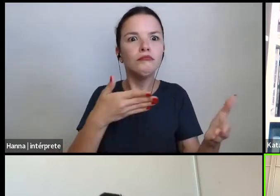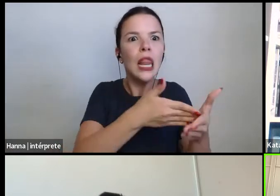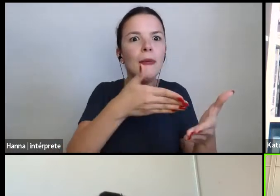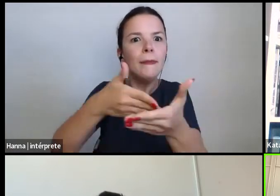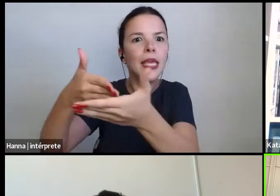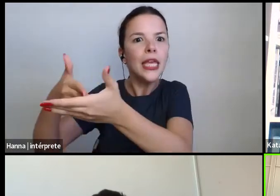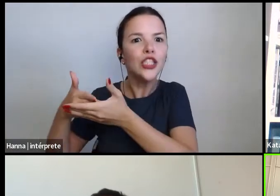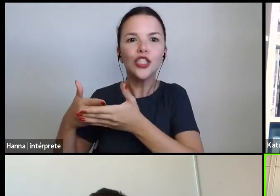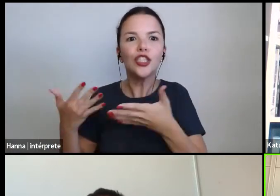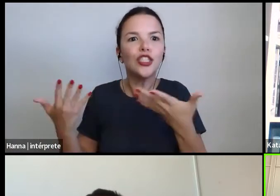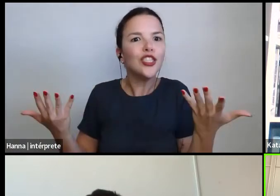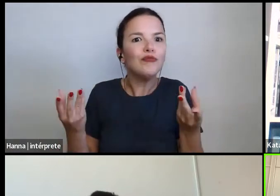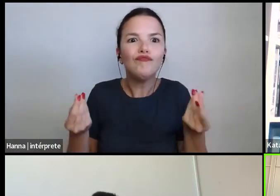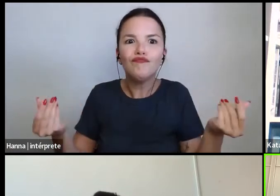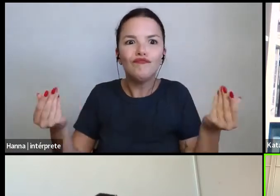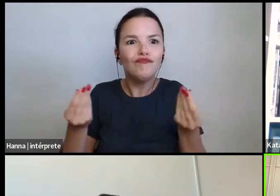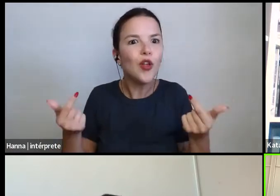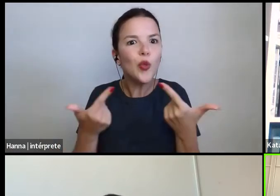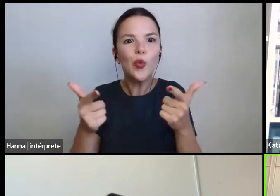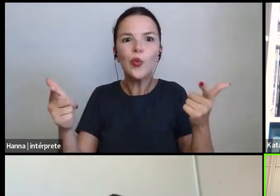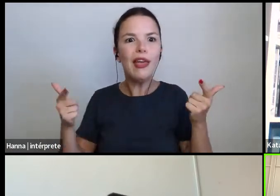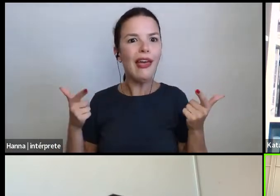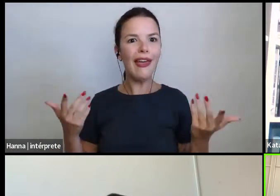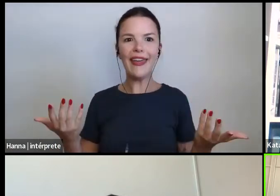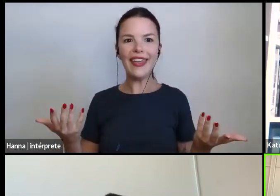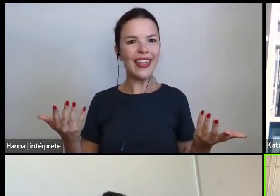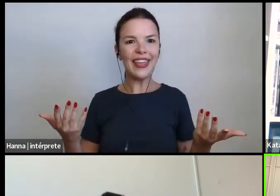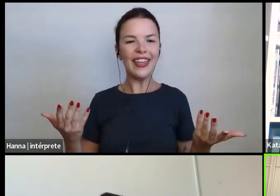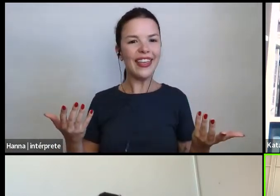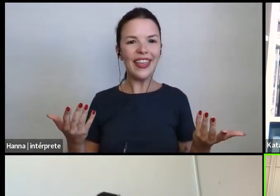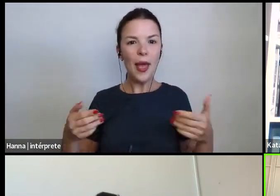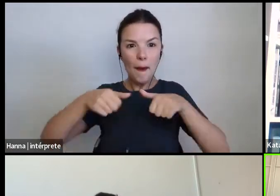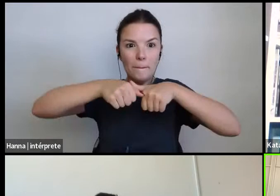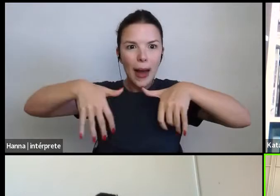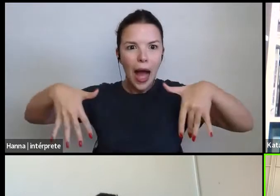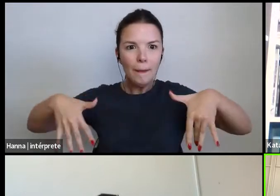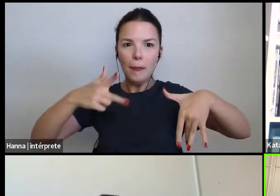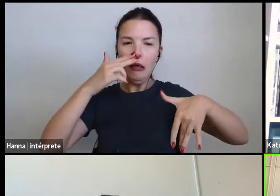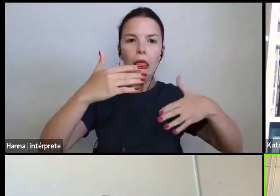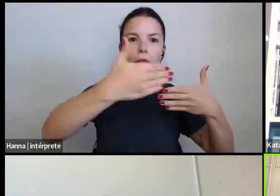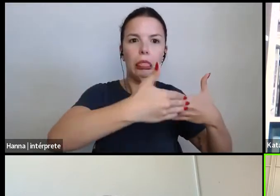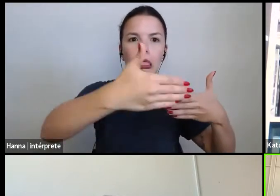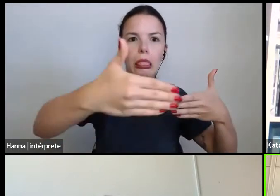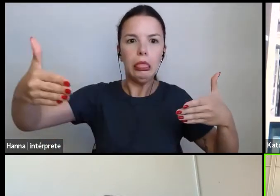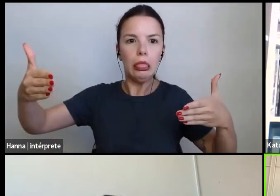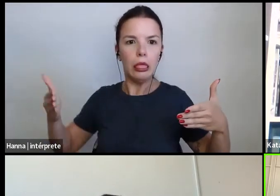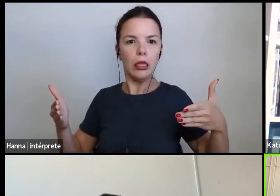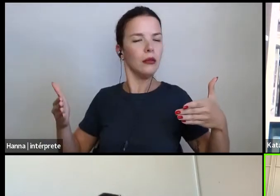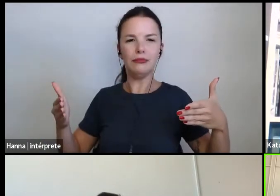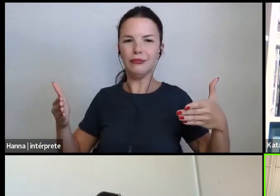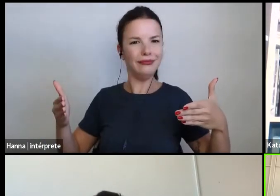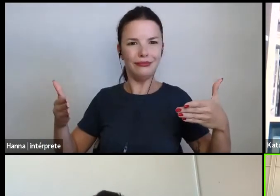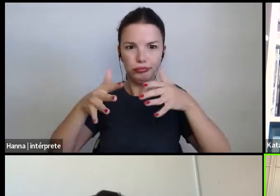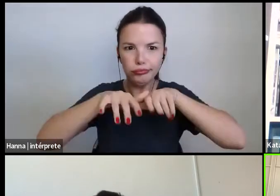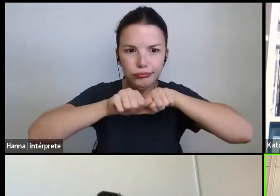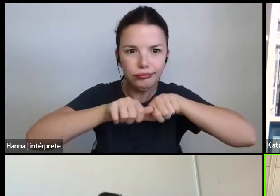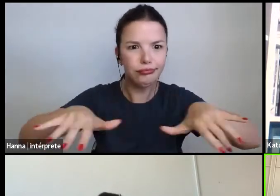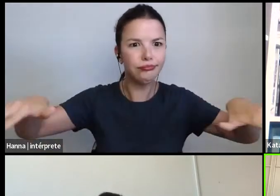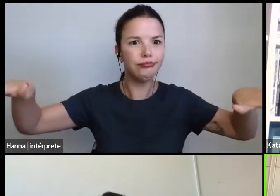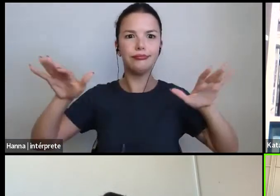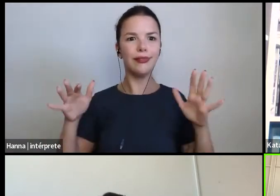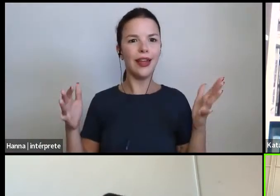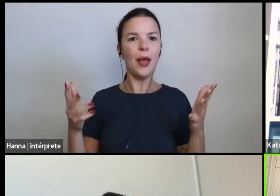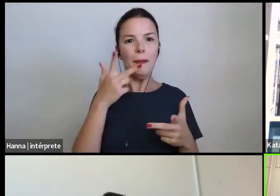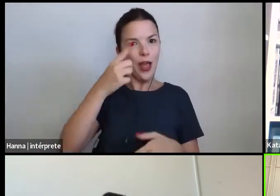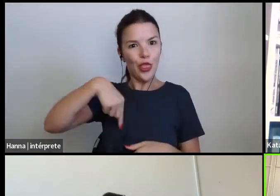it became completely useless. So maybe we face, as I told you,